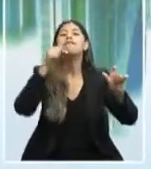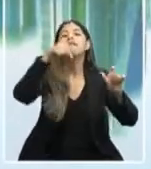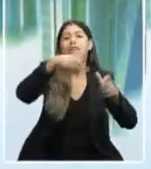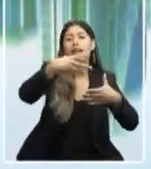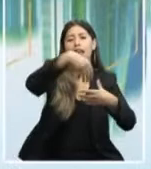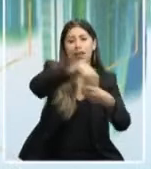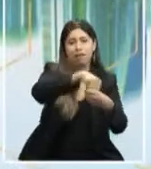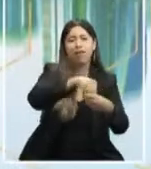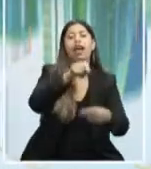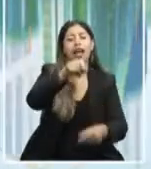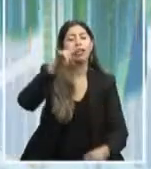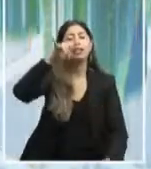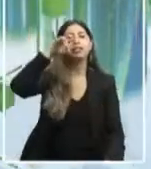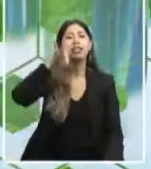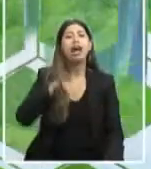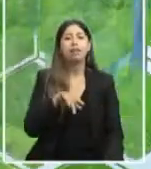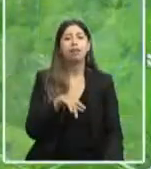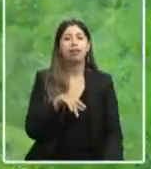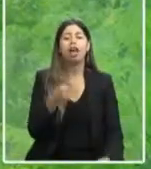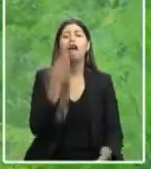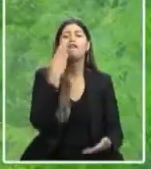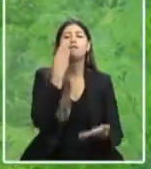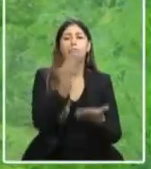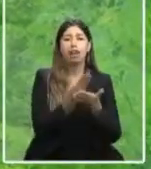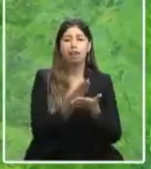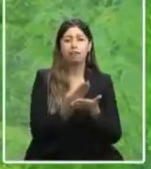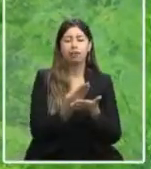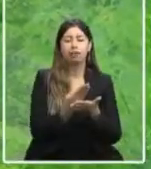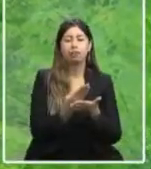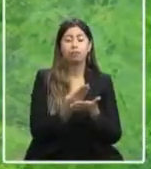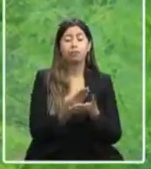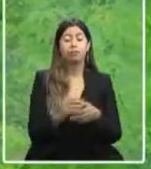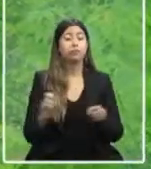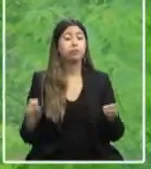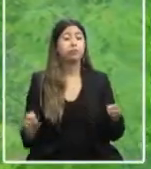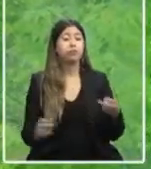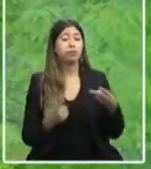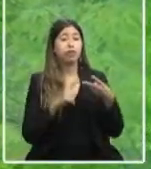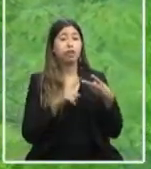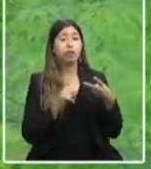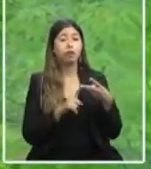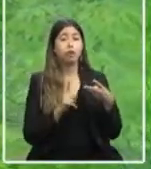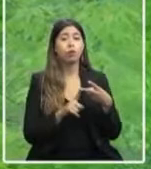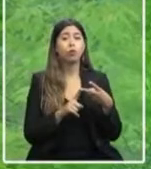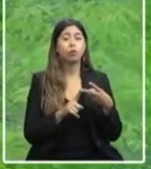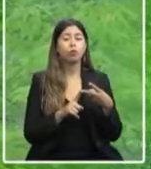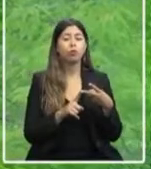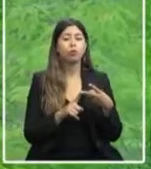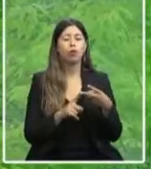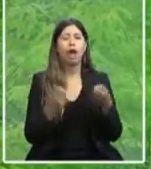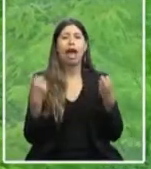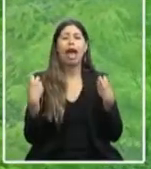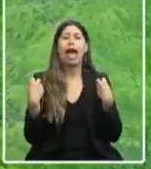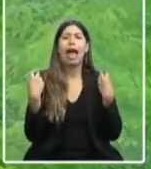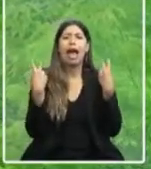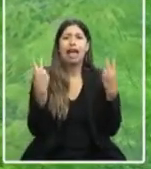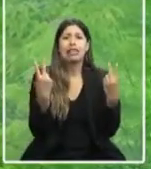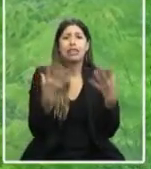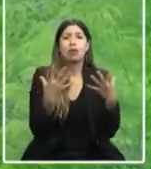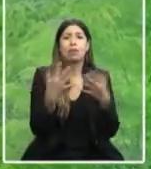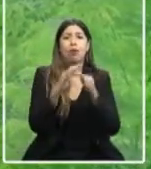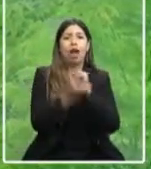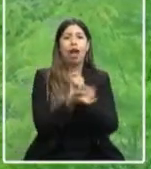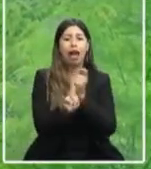areas. And secondly, there are lots of capital assets of nature's capital assets, which are